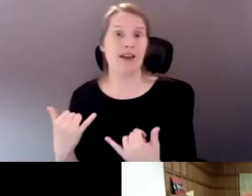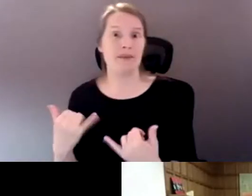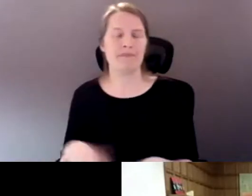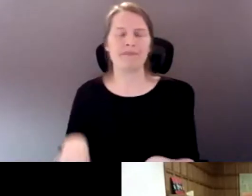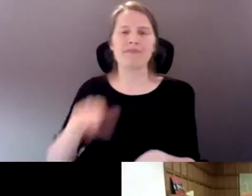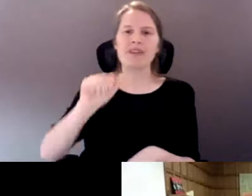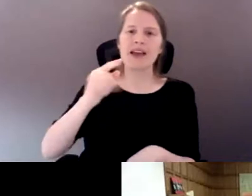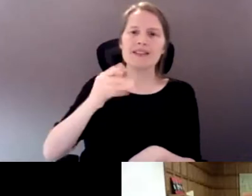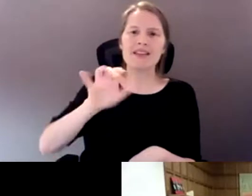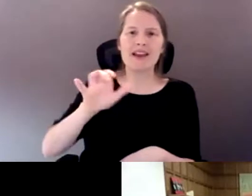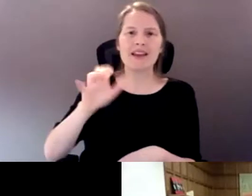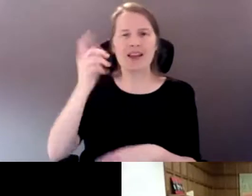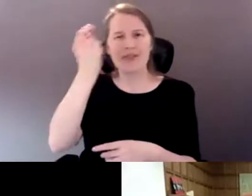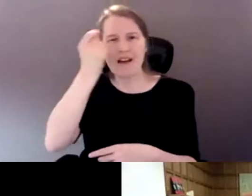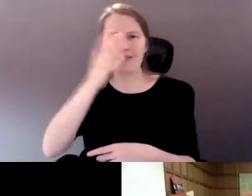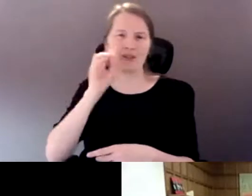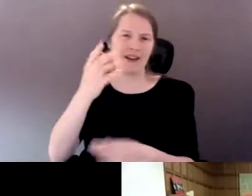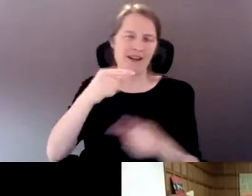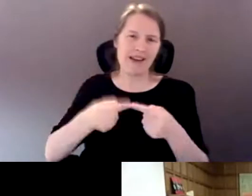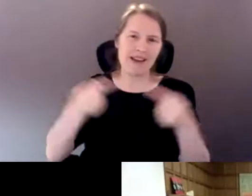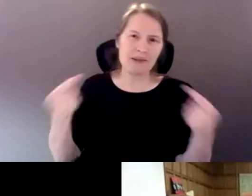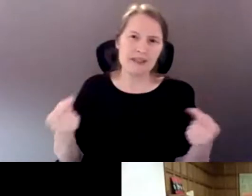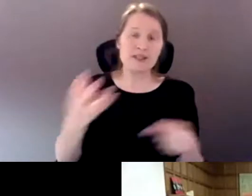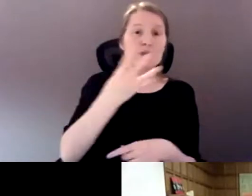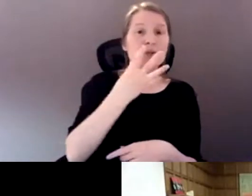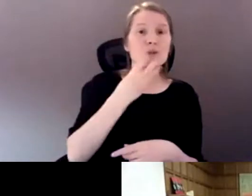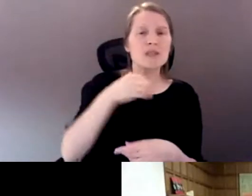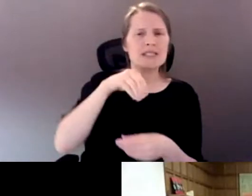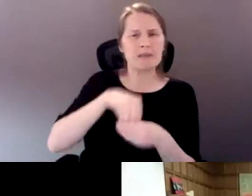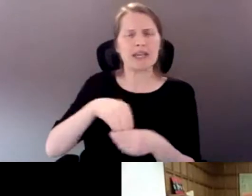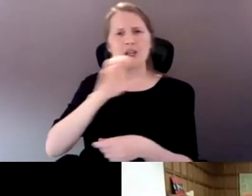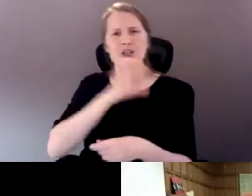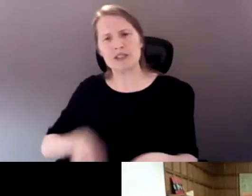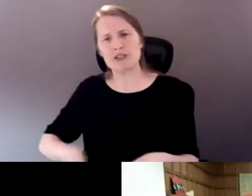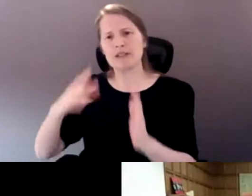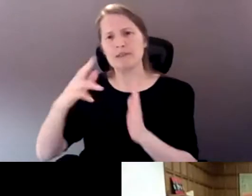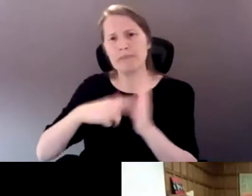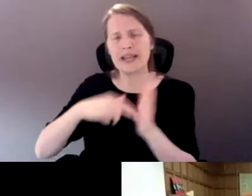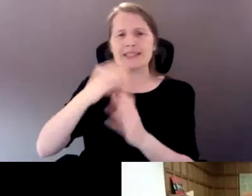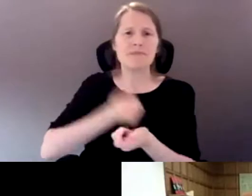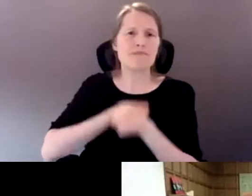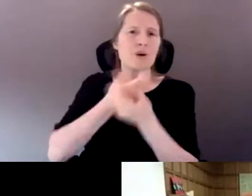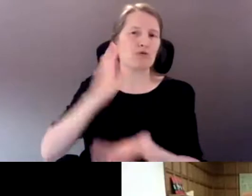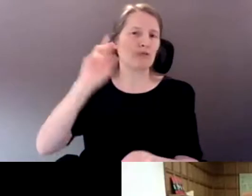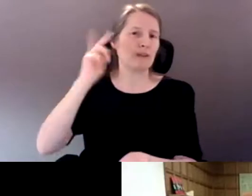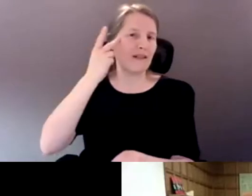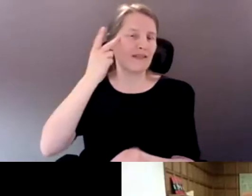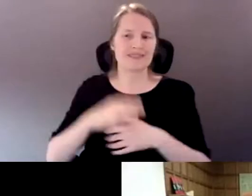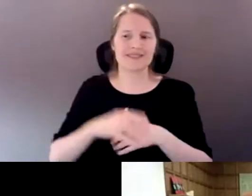Its Enemies, Judaism in Christian Painting, Poetry, and Politics. And on a personal